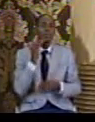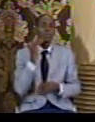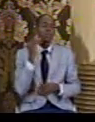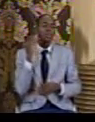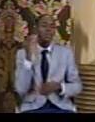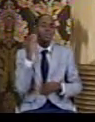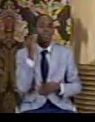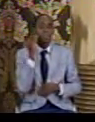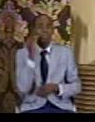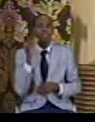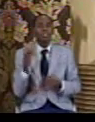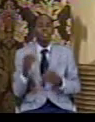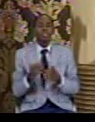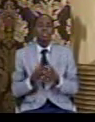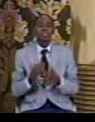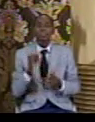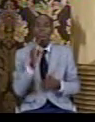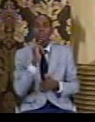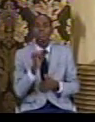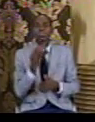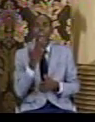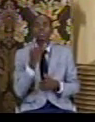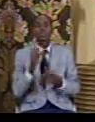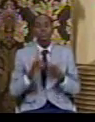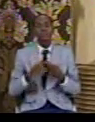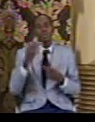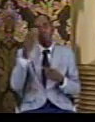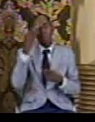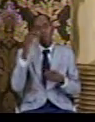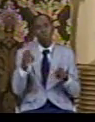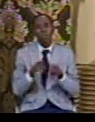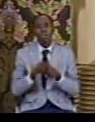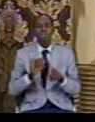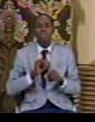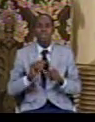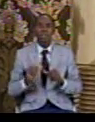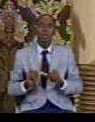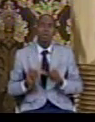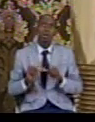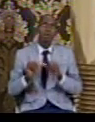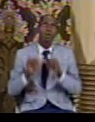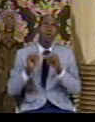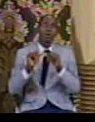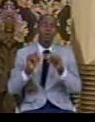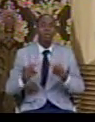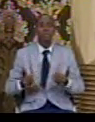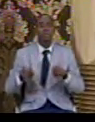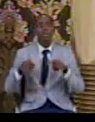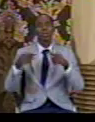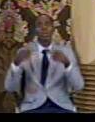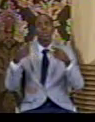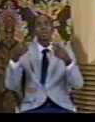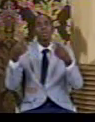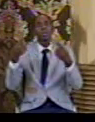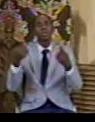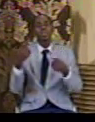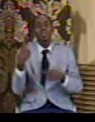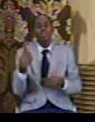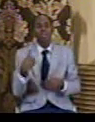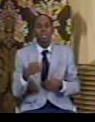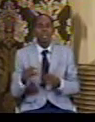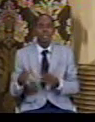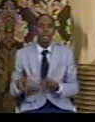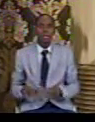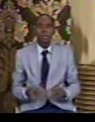My brother, sister, to know as I homeward go,